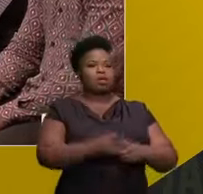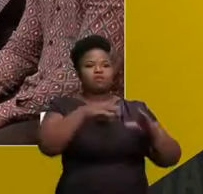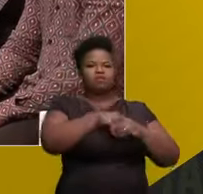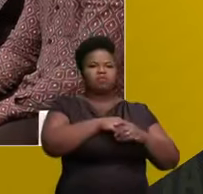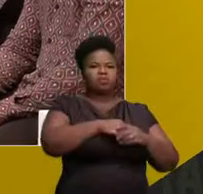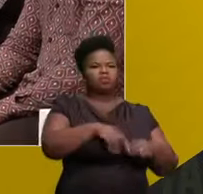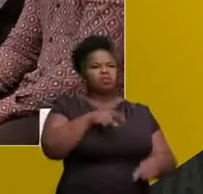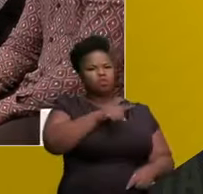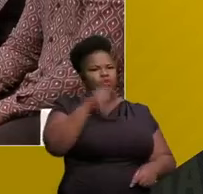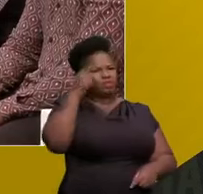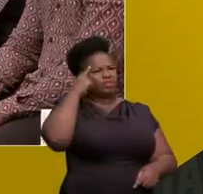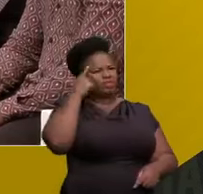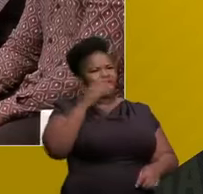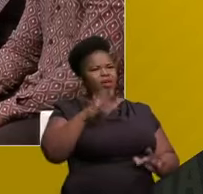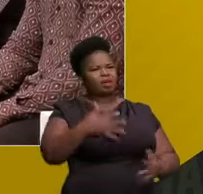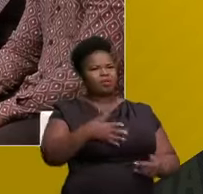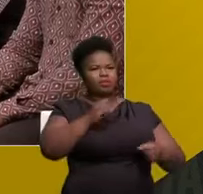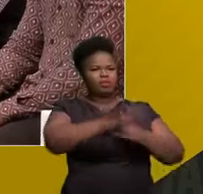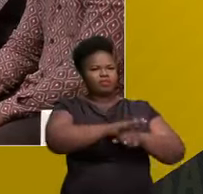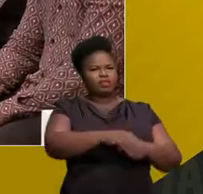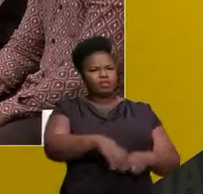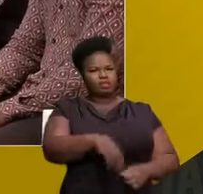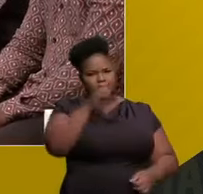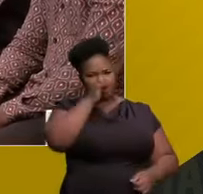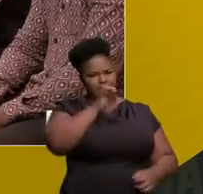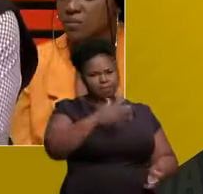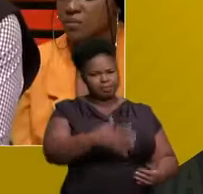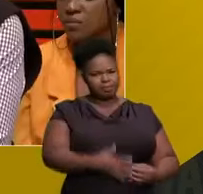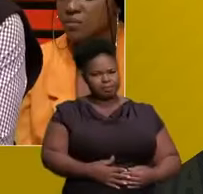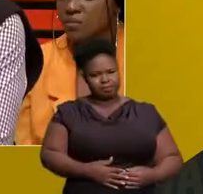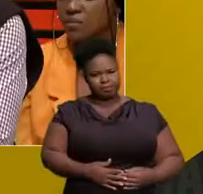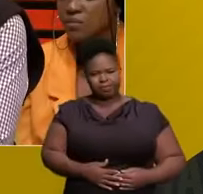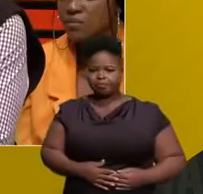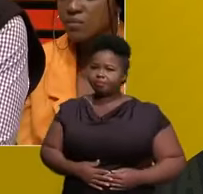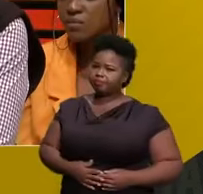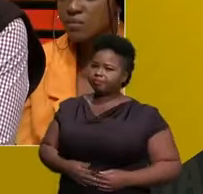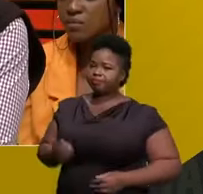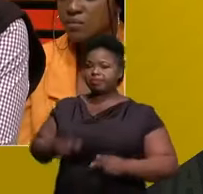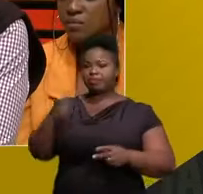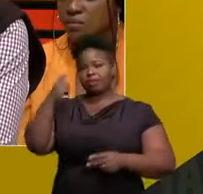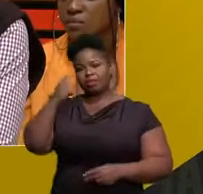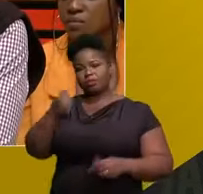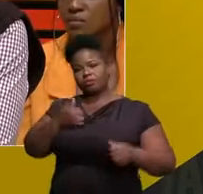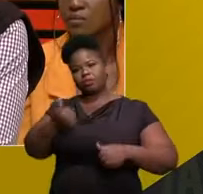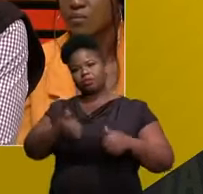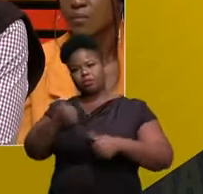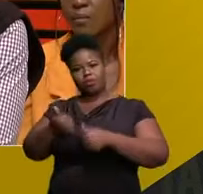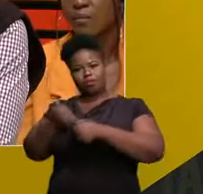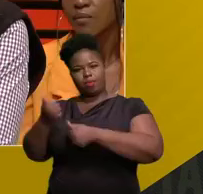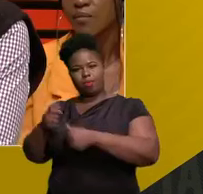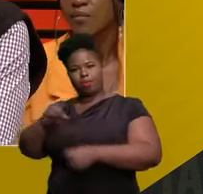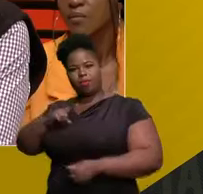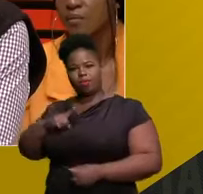gangs. In your opinion, how do you think that affects crime? Well, I mean, I think we need to go back to that thing.